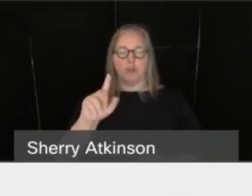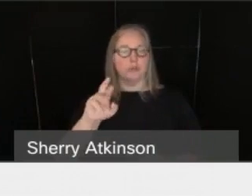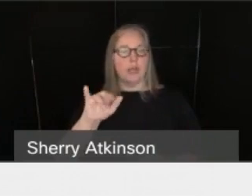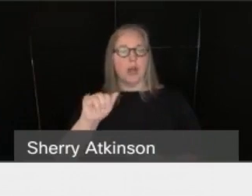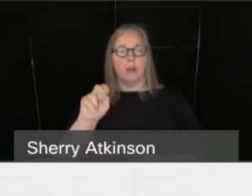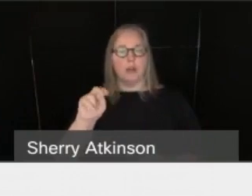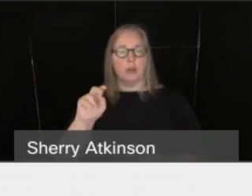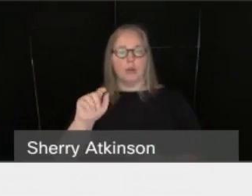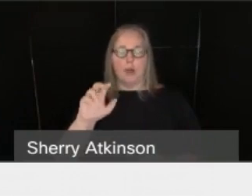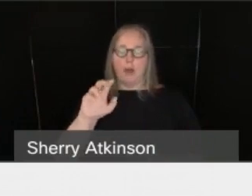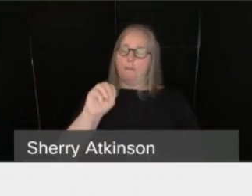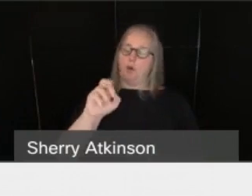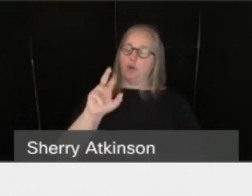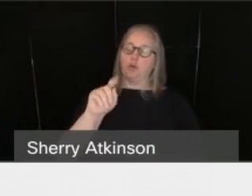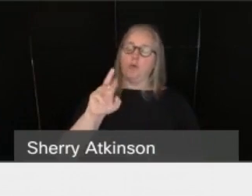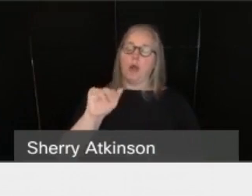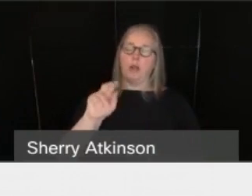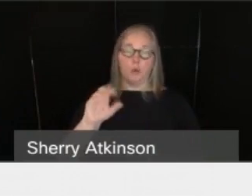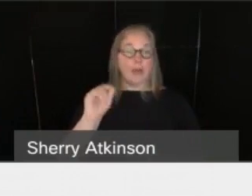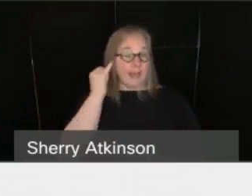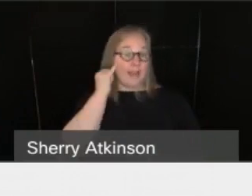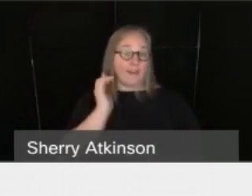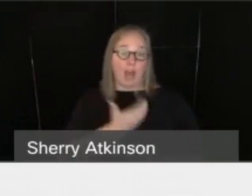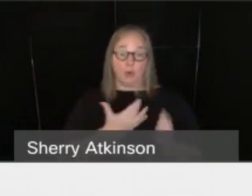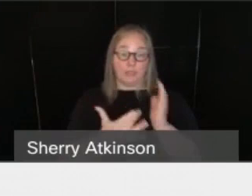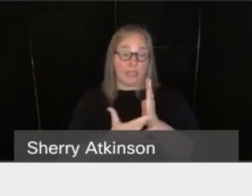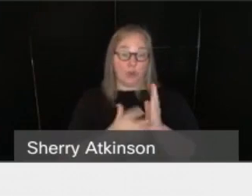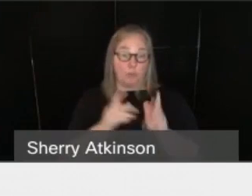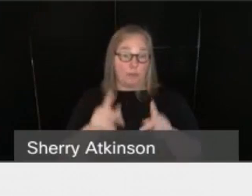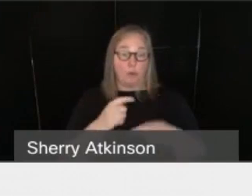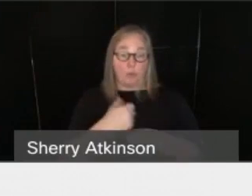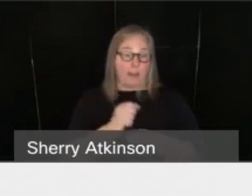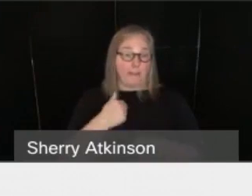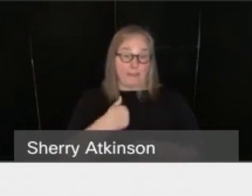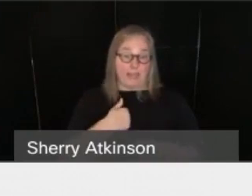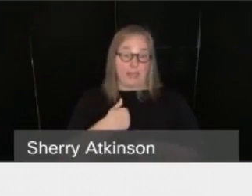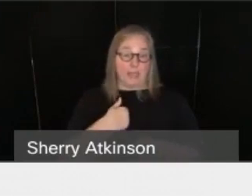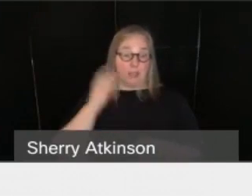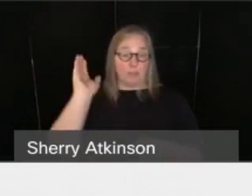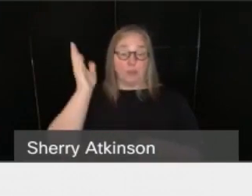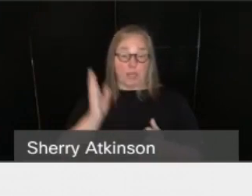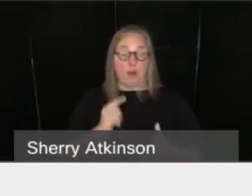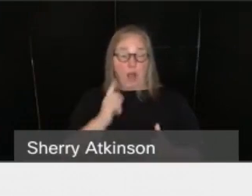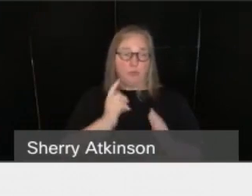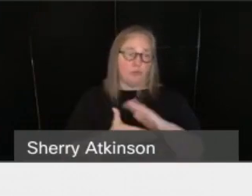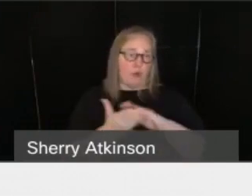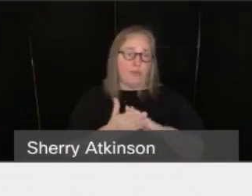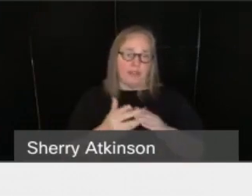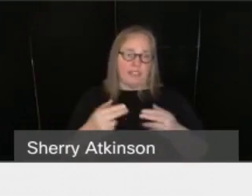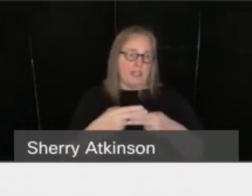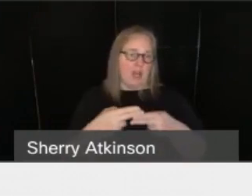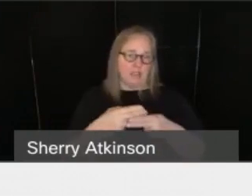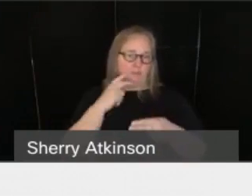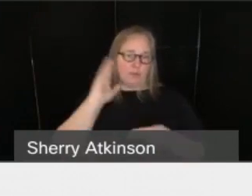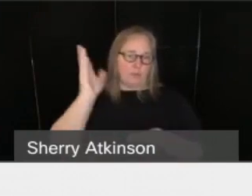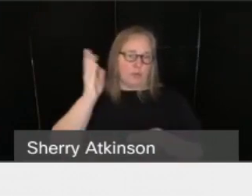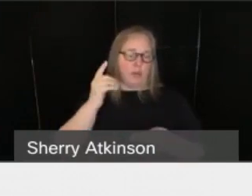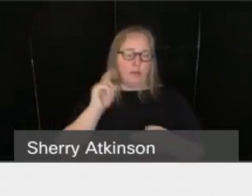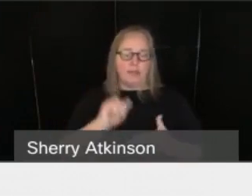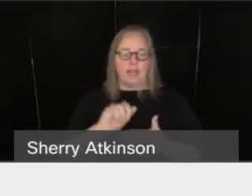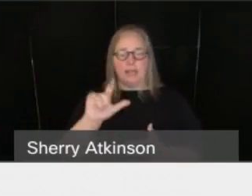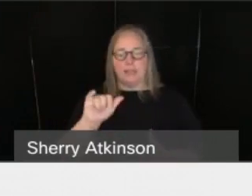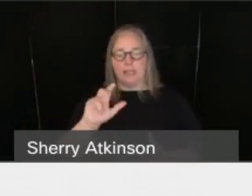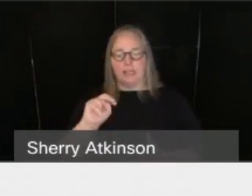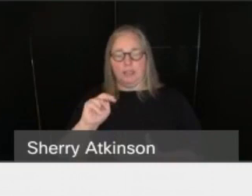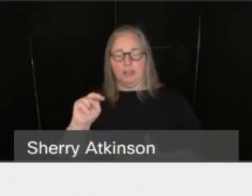folks can make me the presenter, I'm going to operate the slide for the presentation that Lynn Coleman from